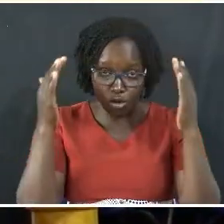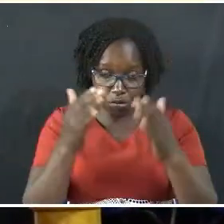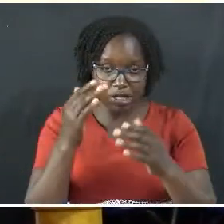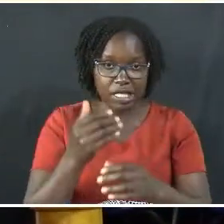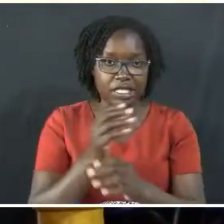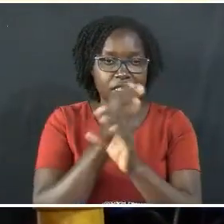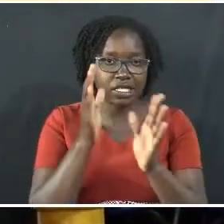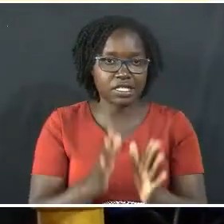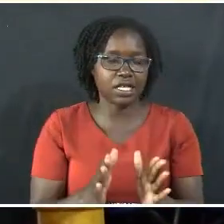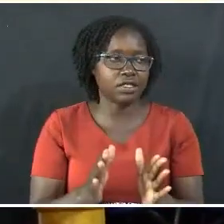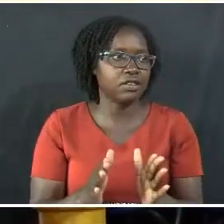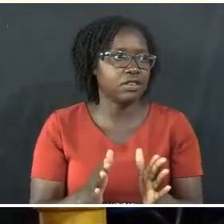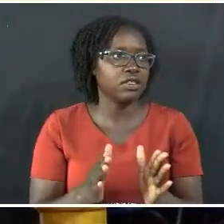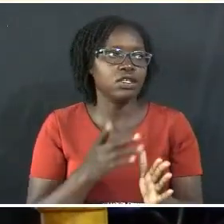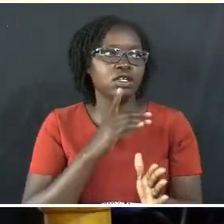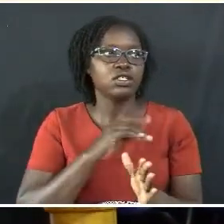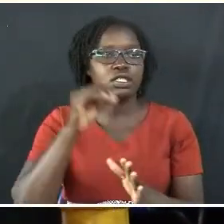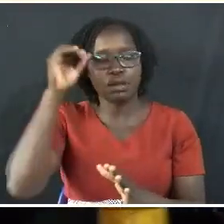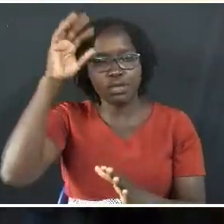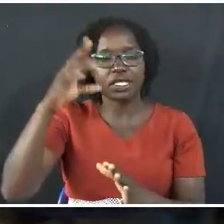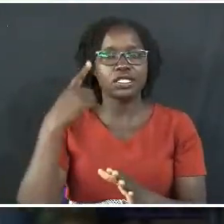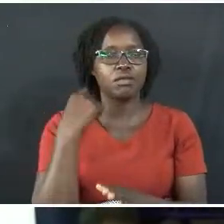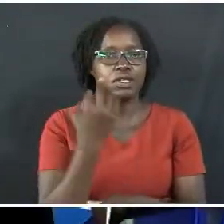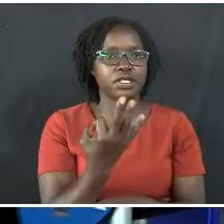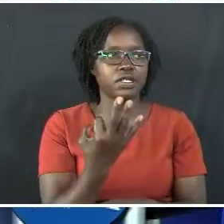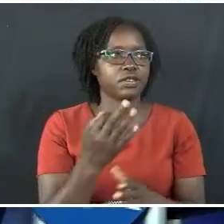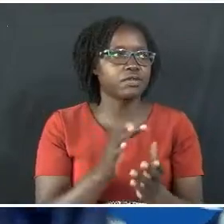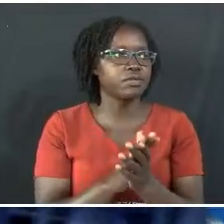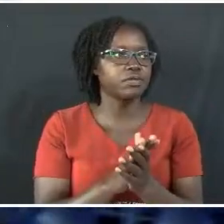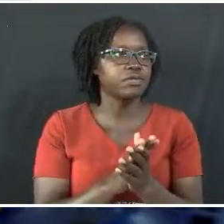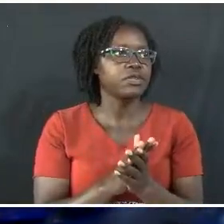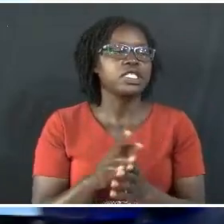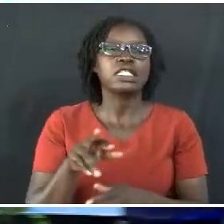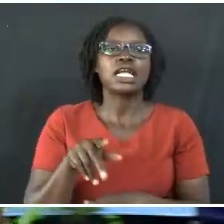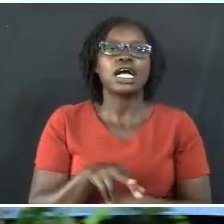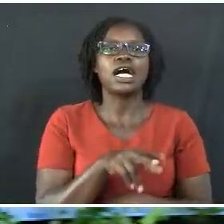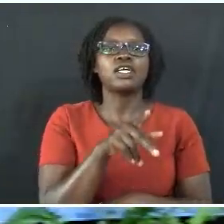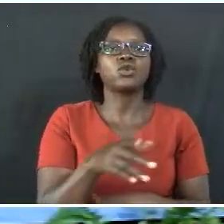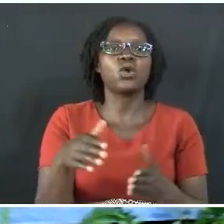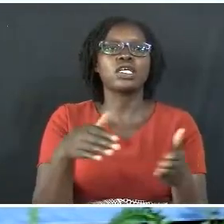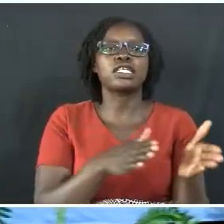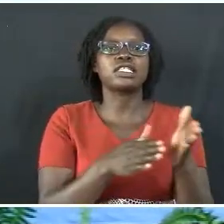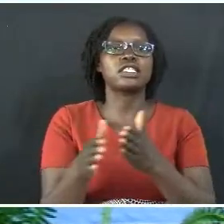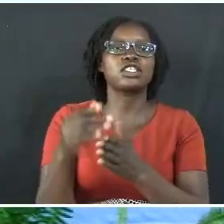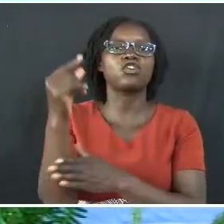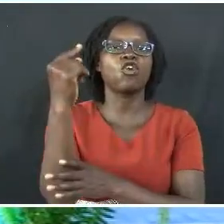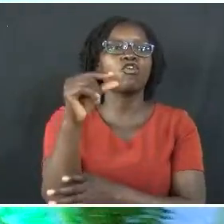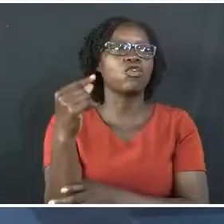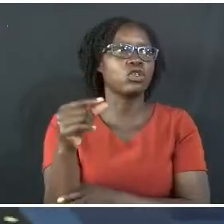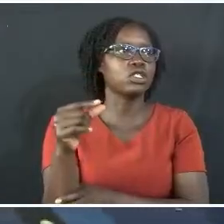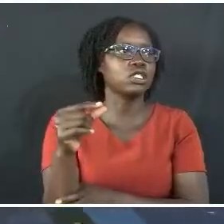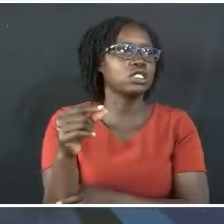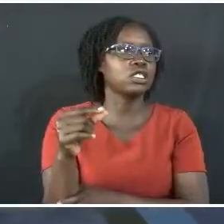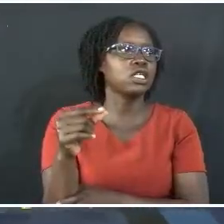Christian. Surprise number three, as you walk in the streets of gold with your brother